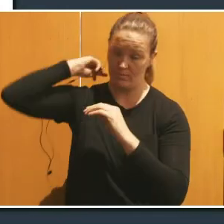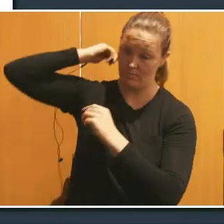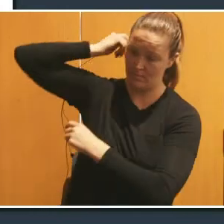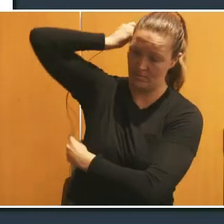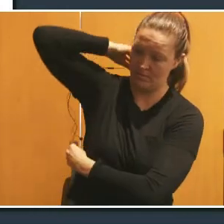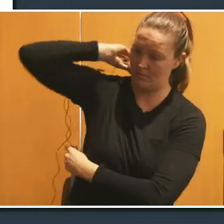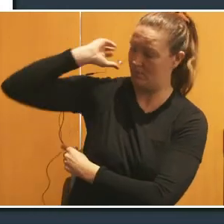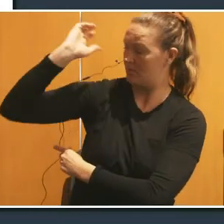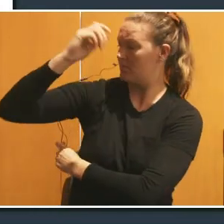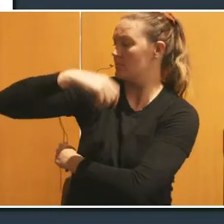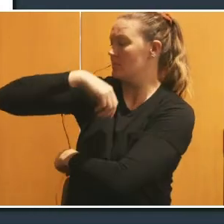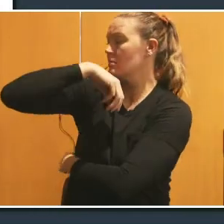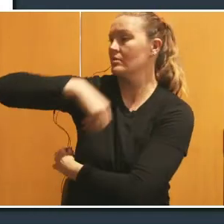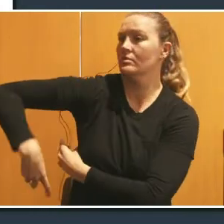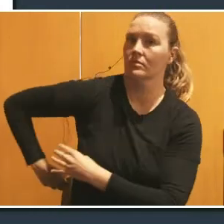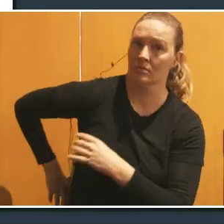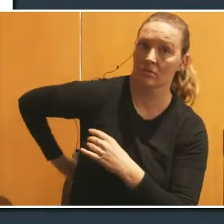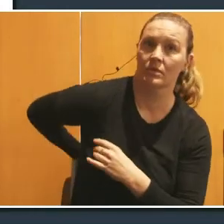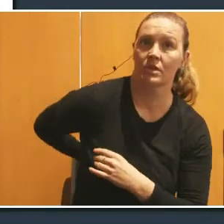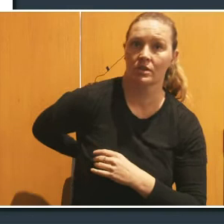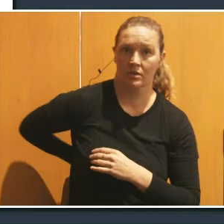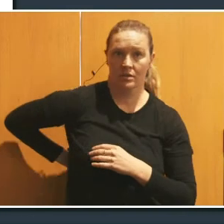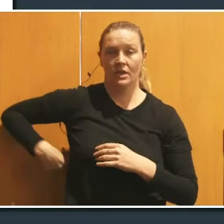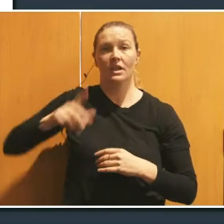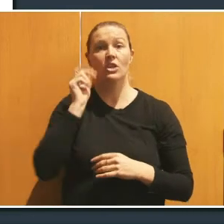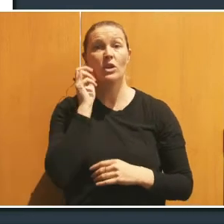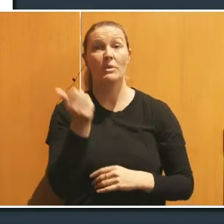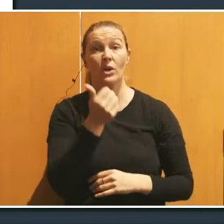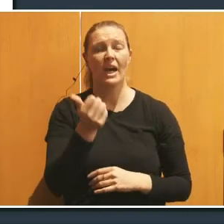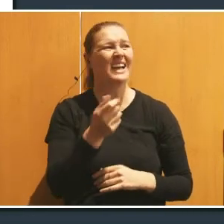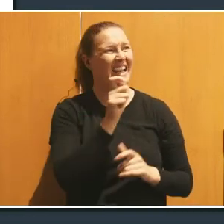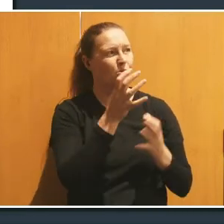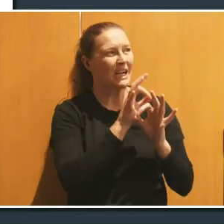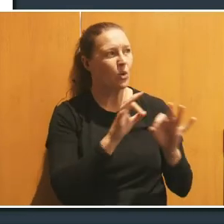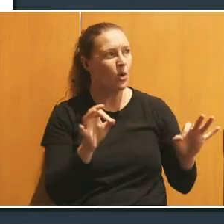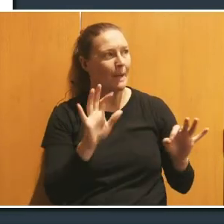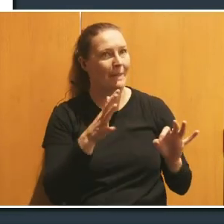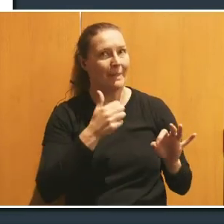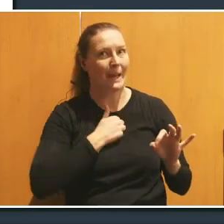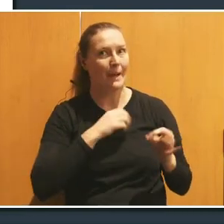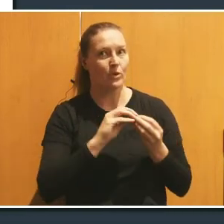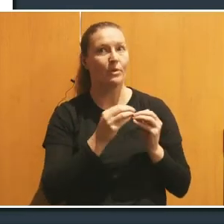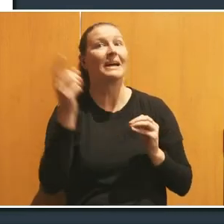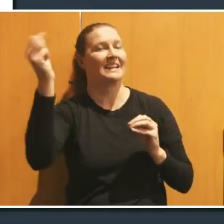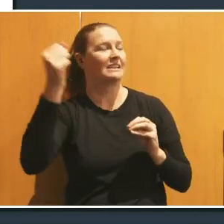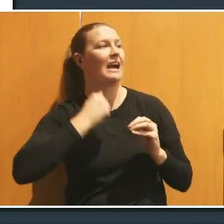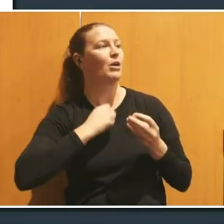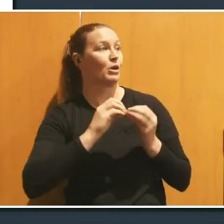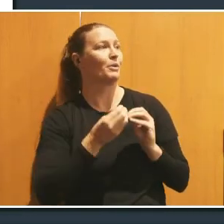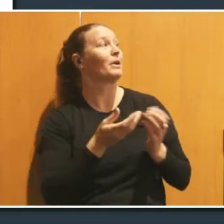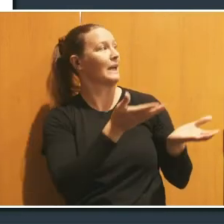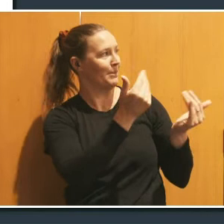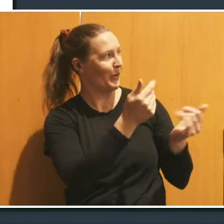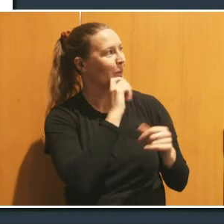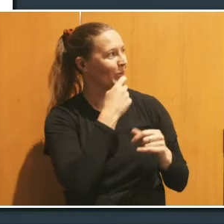Can you hear me okay? It's a little bit quiet. I don't know if that's our end or your end.